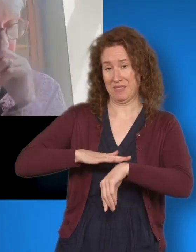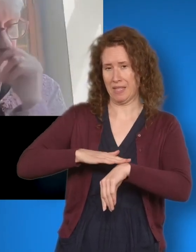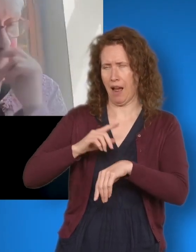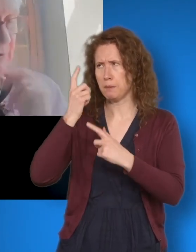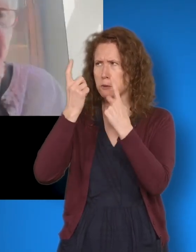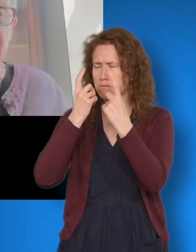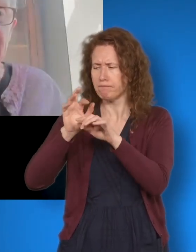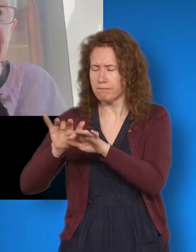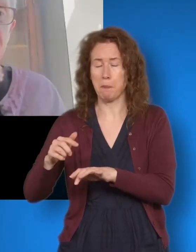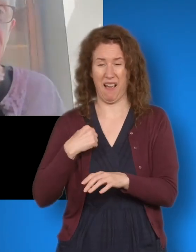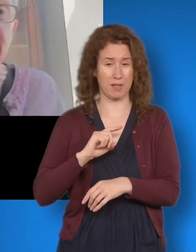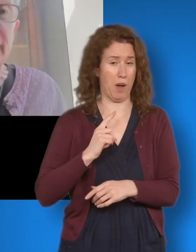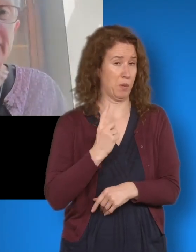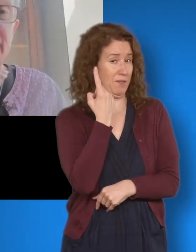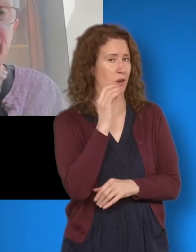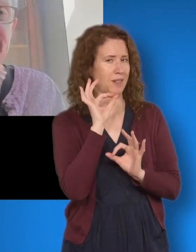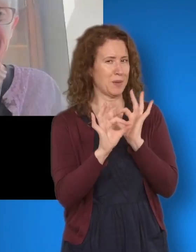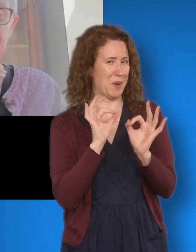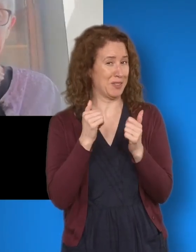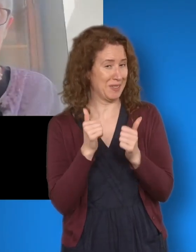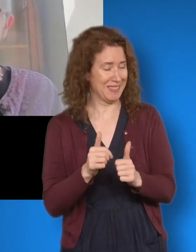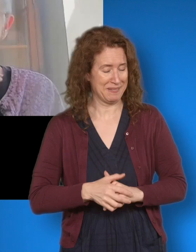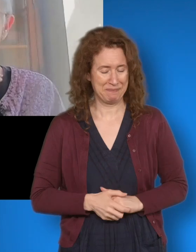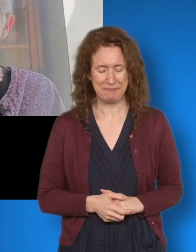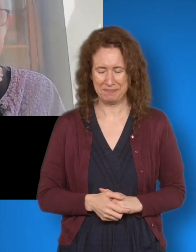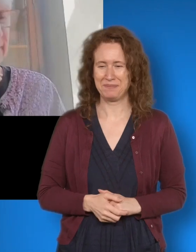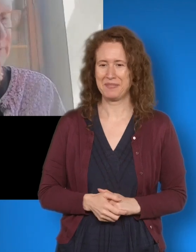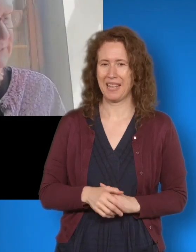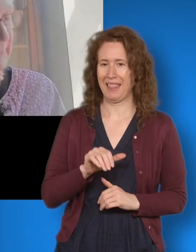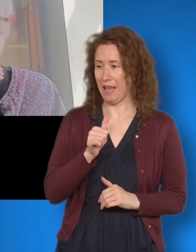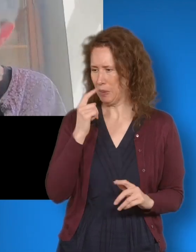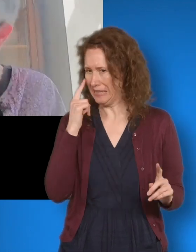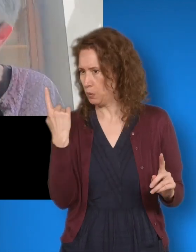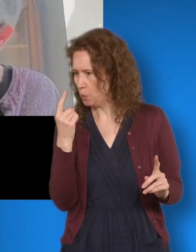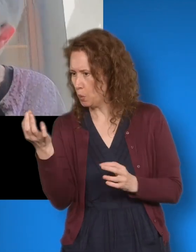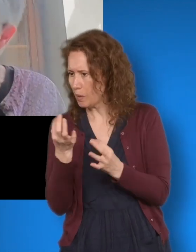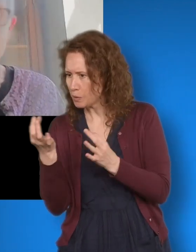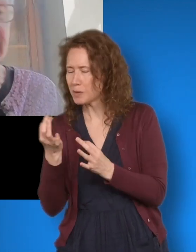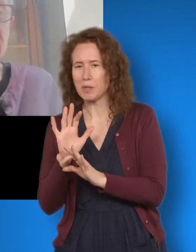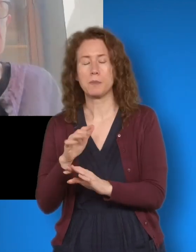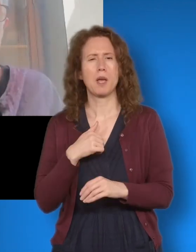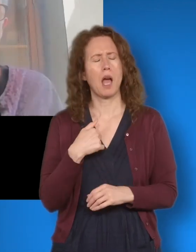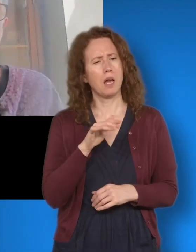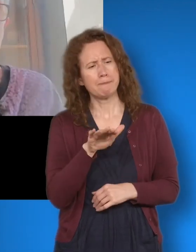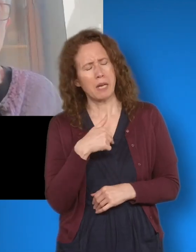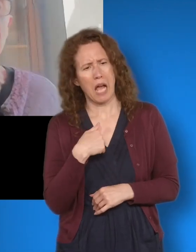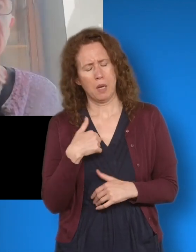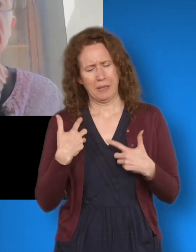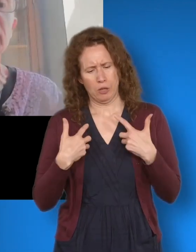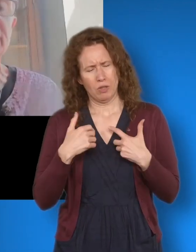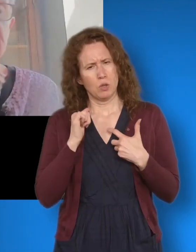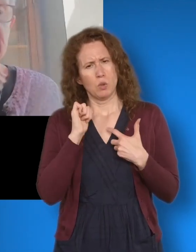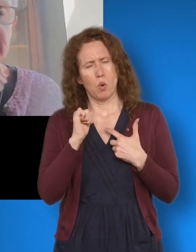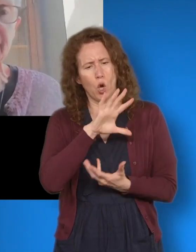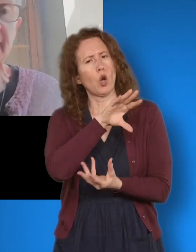So if you'll indulge me, I'm going to lead off with a couple of questions first, and then to see the questions coming. I was really interested with your